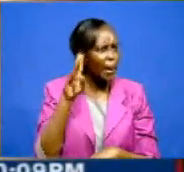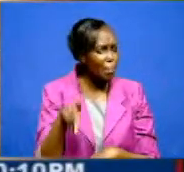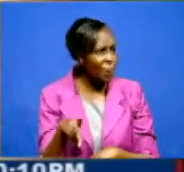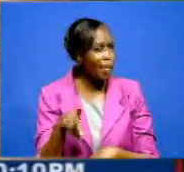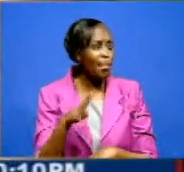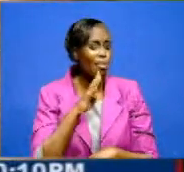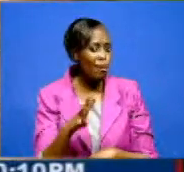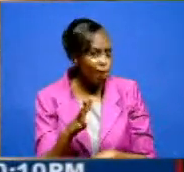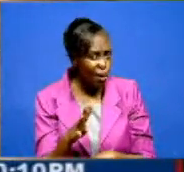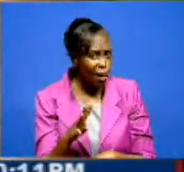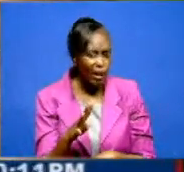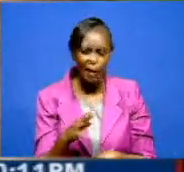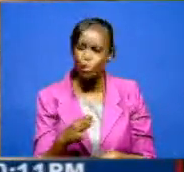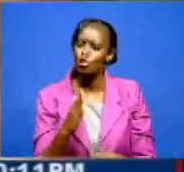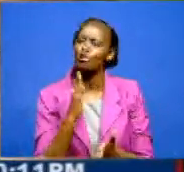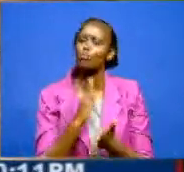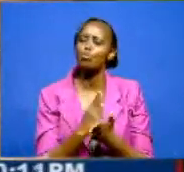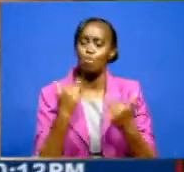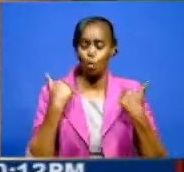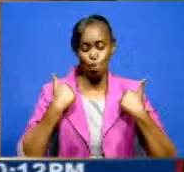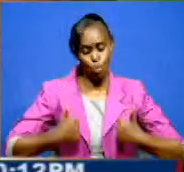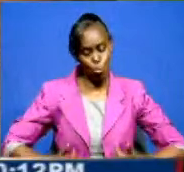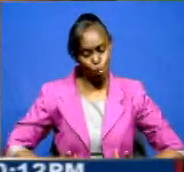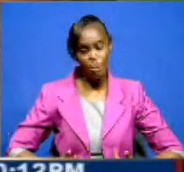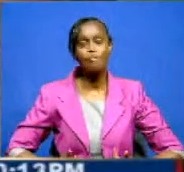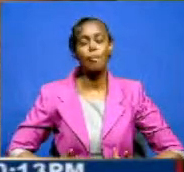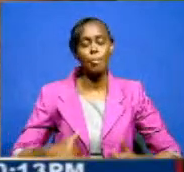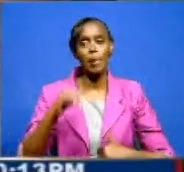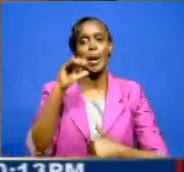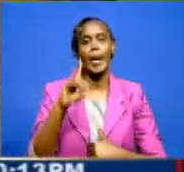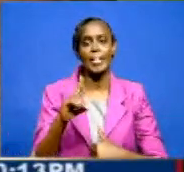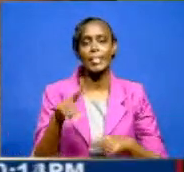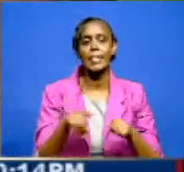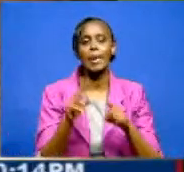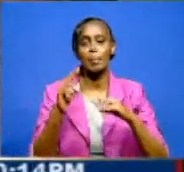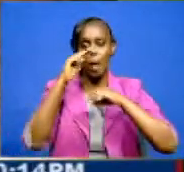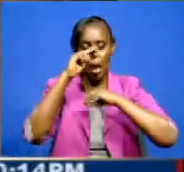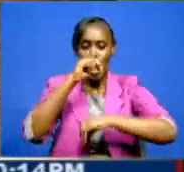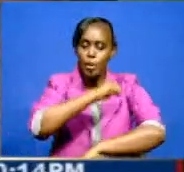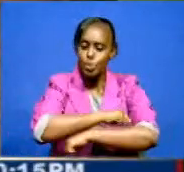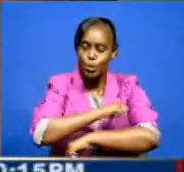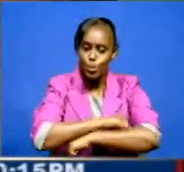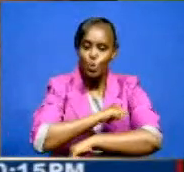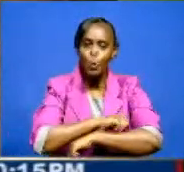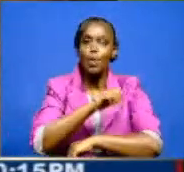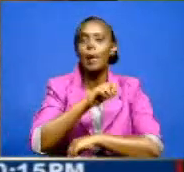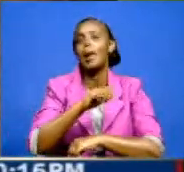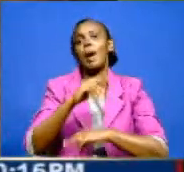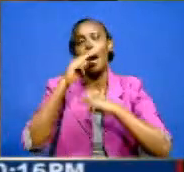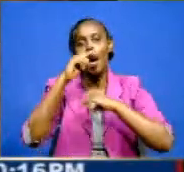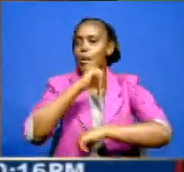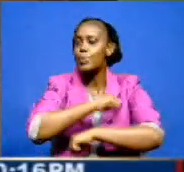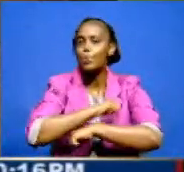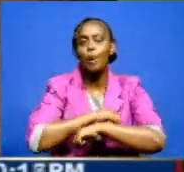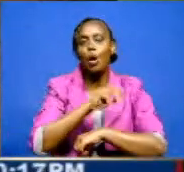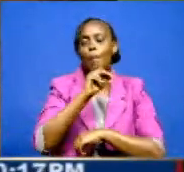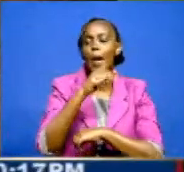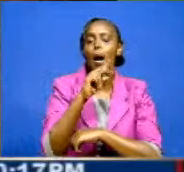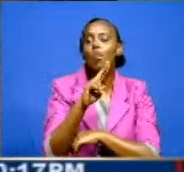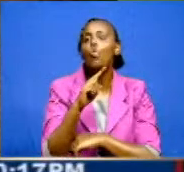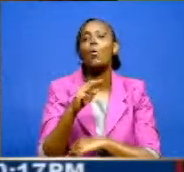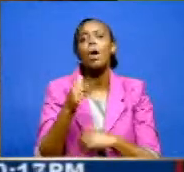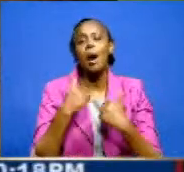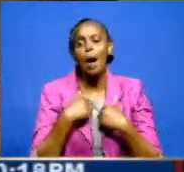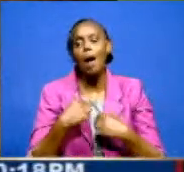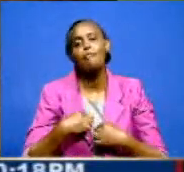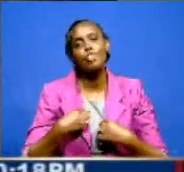will require a uniform for identification, just like any other secondary school, like Alliance, or Mangu, or any other that has a